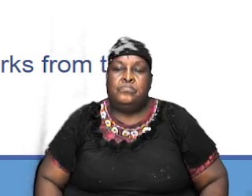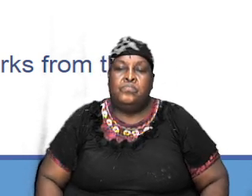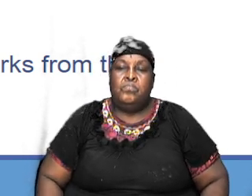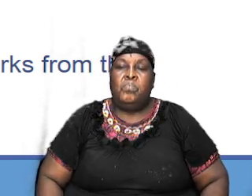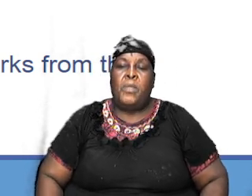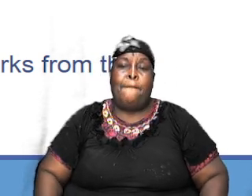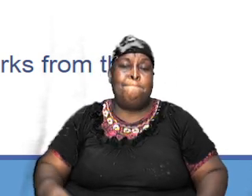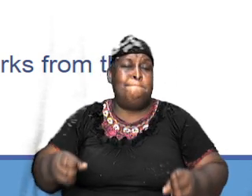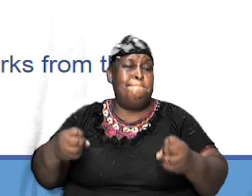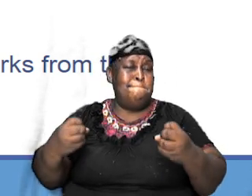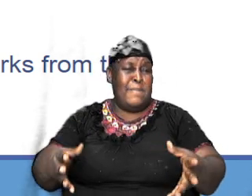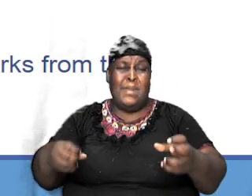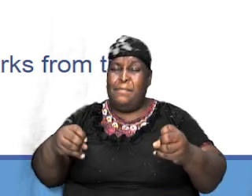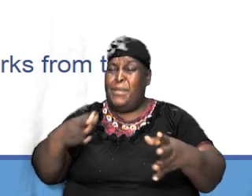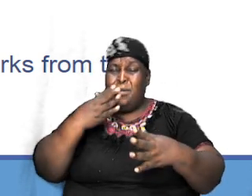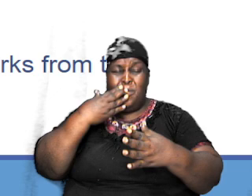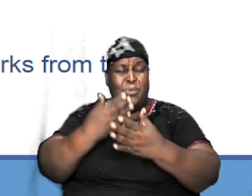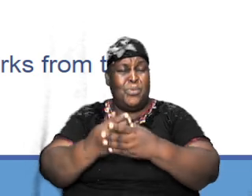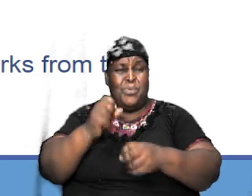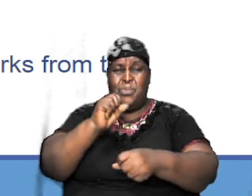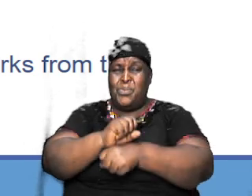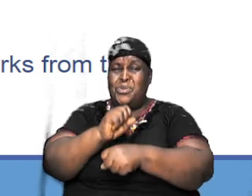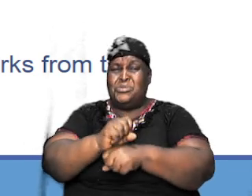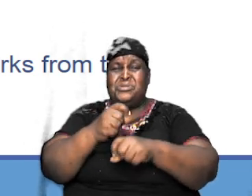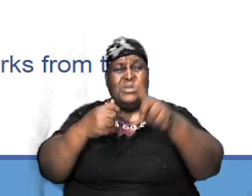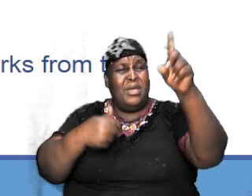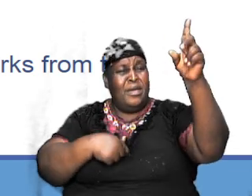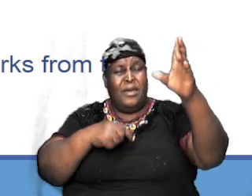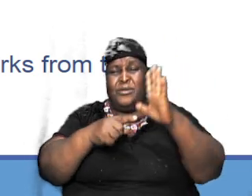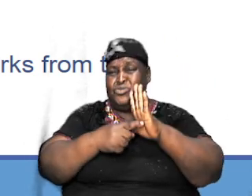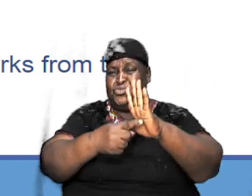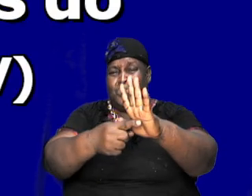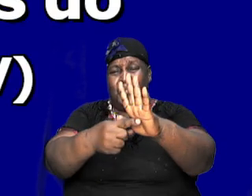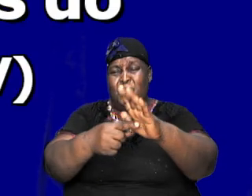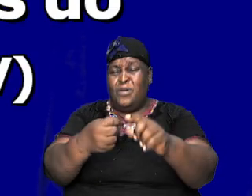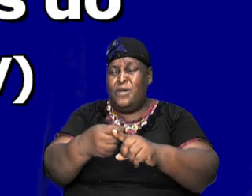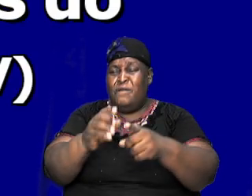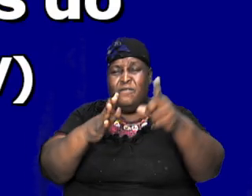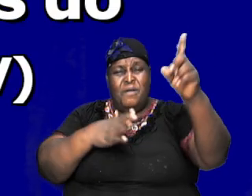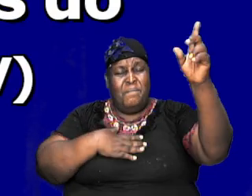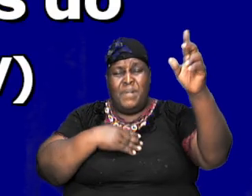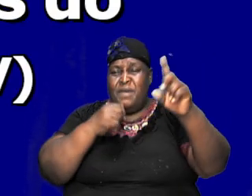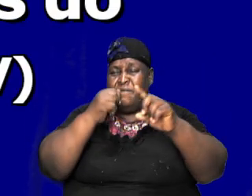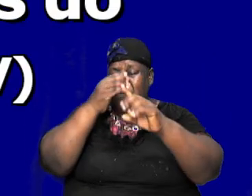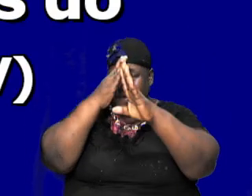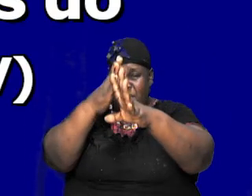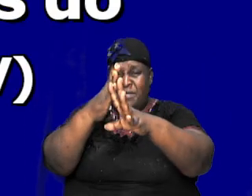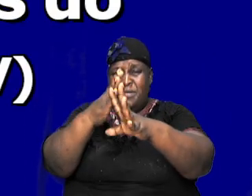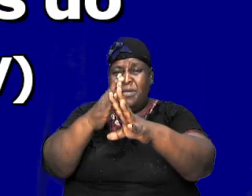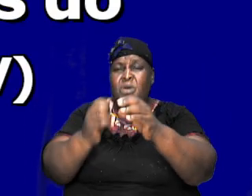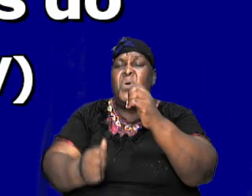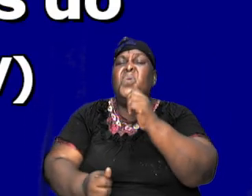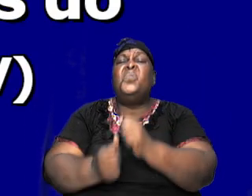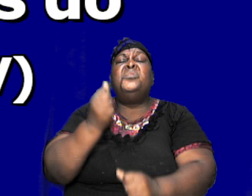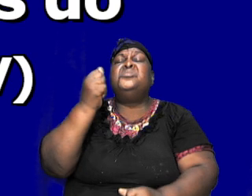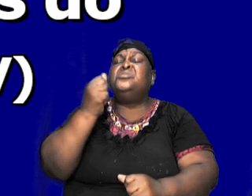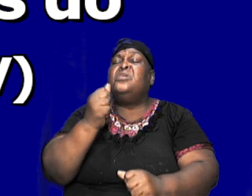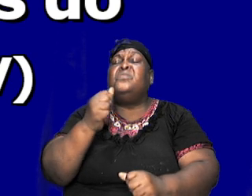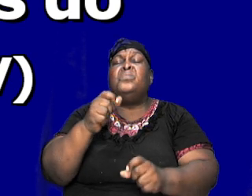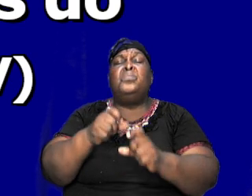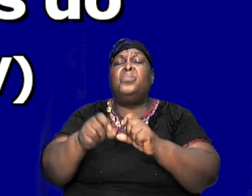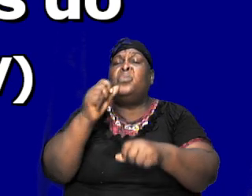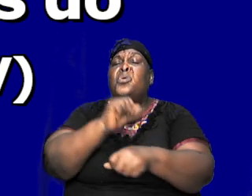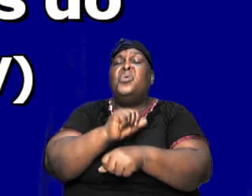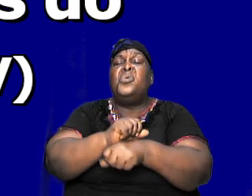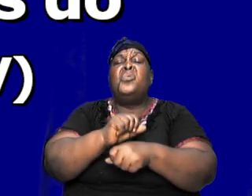said, many good works have I showed you from my Father. Which of these works do